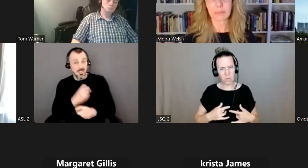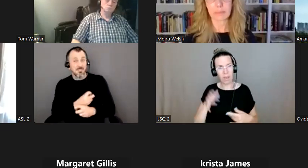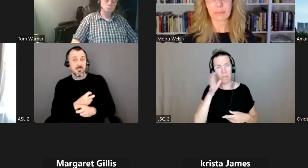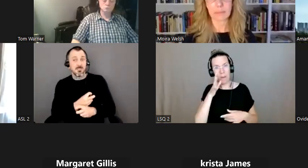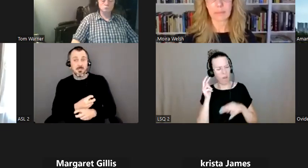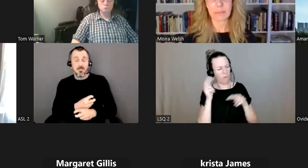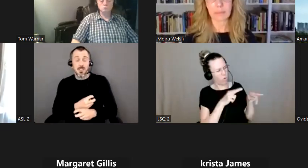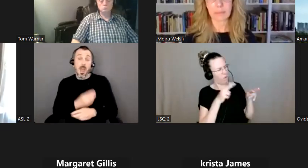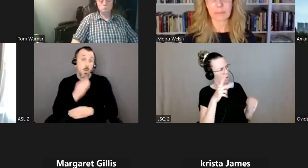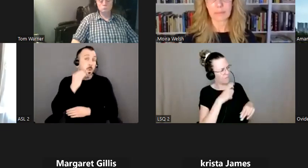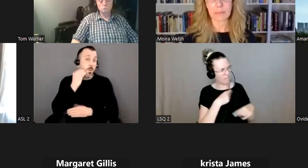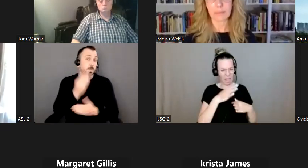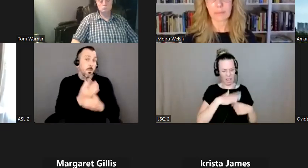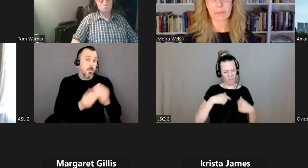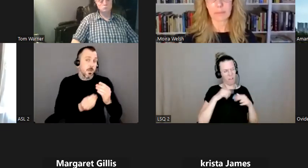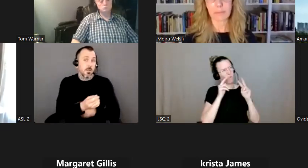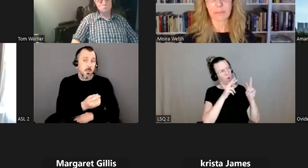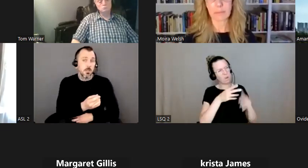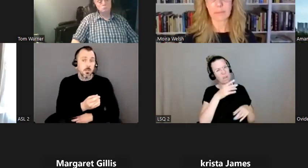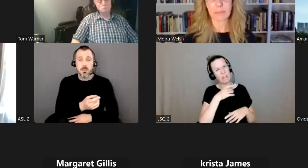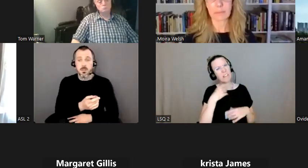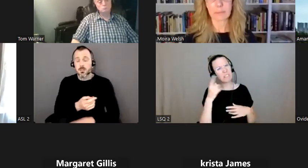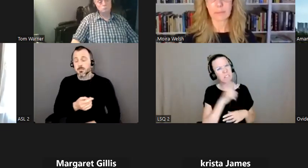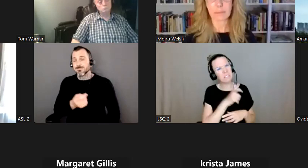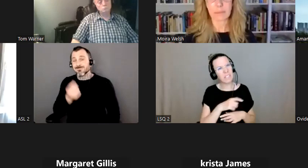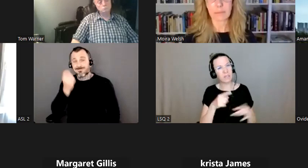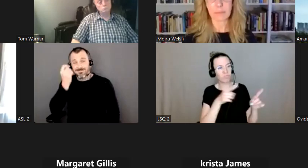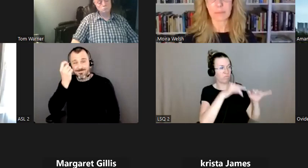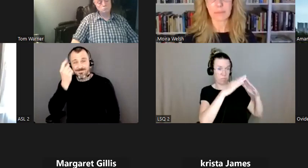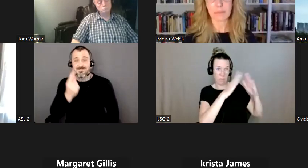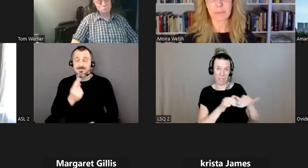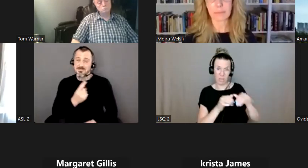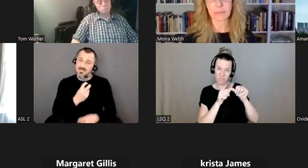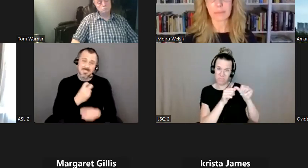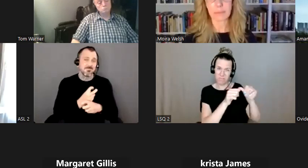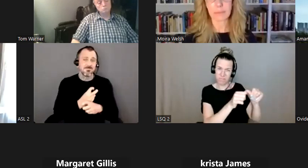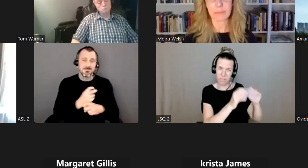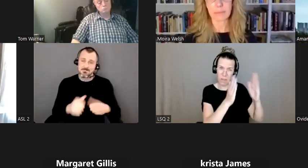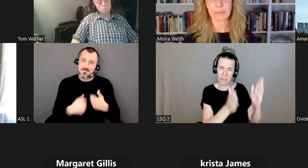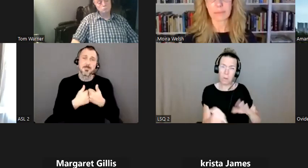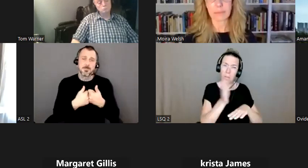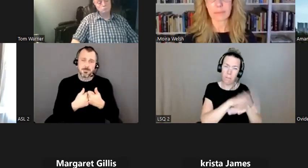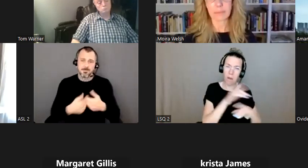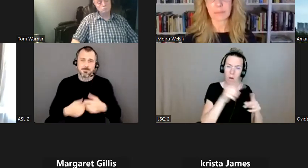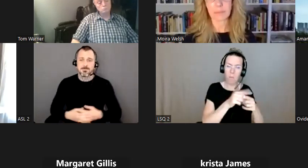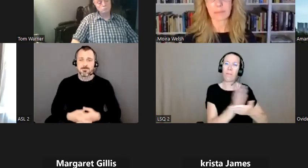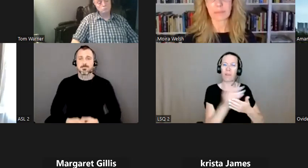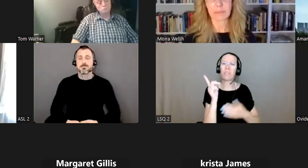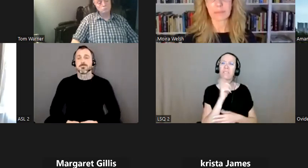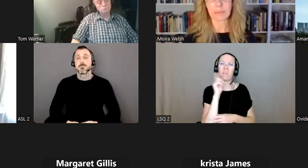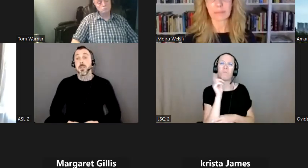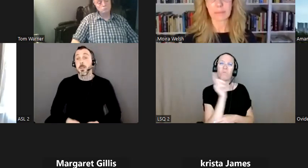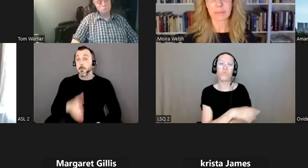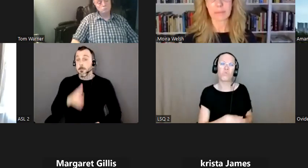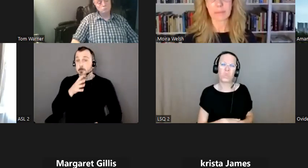died, but it was a very challenging period of time for him in his senior years. My mom lived to be close